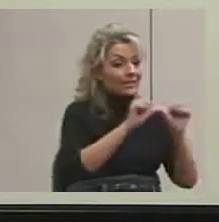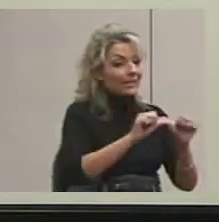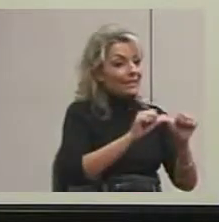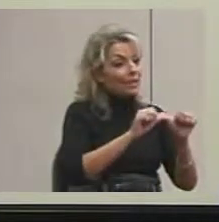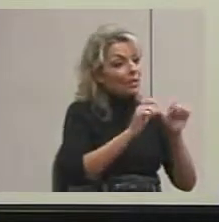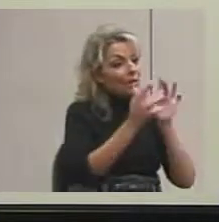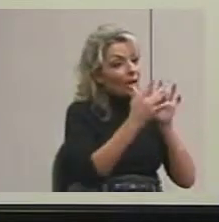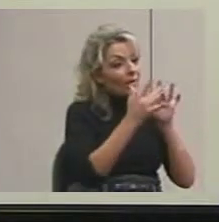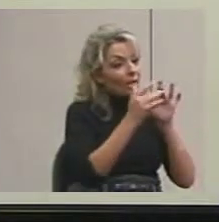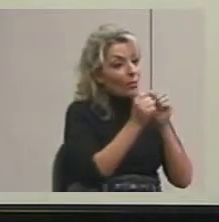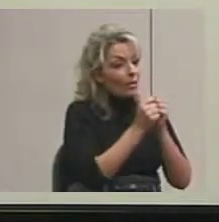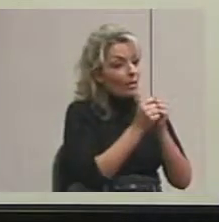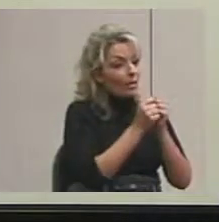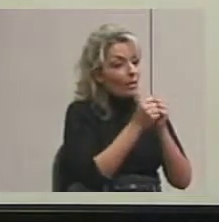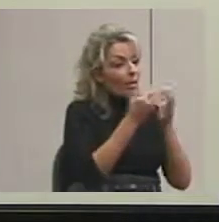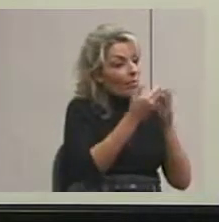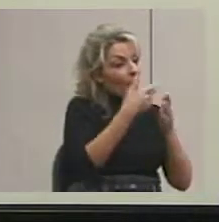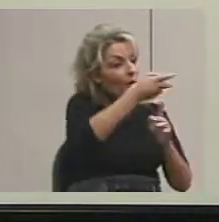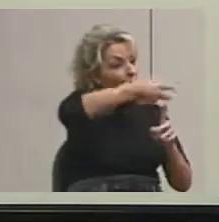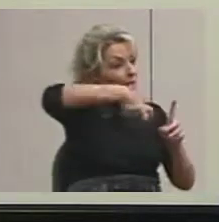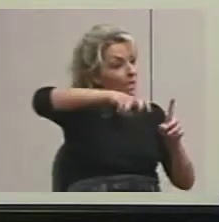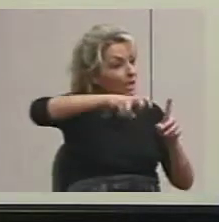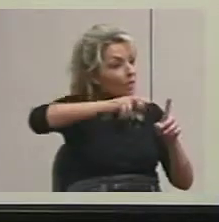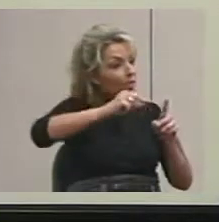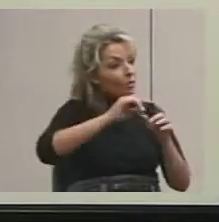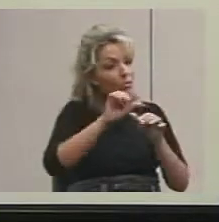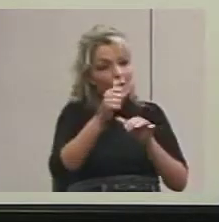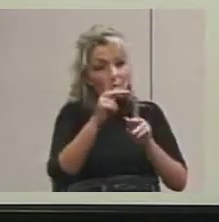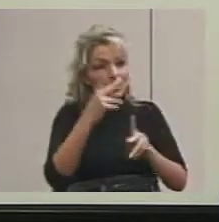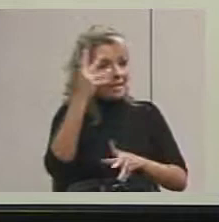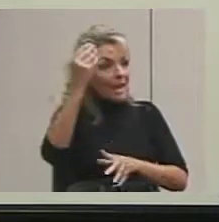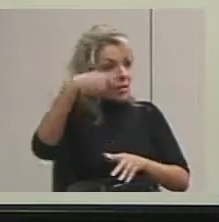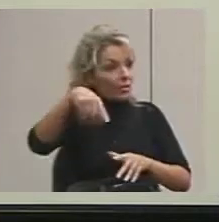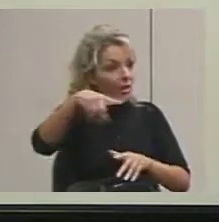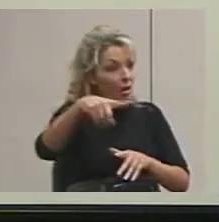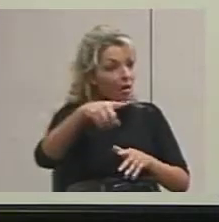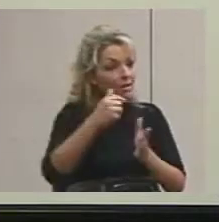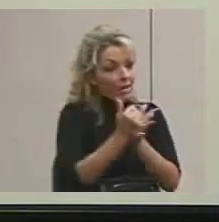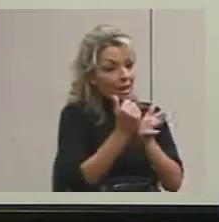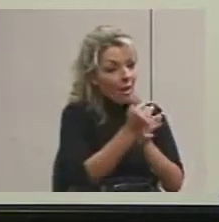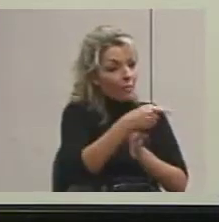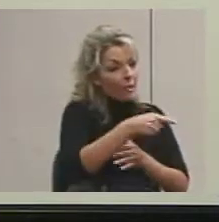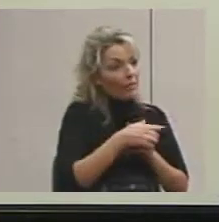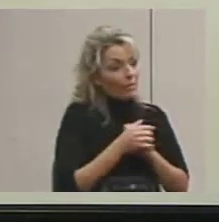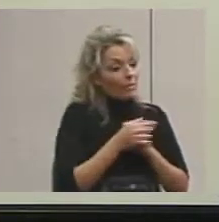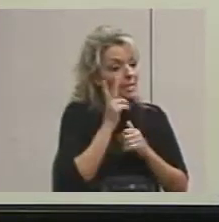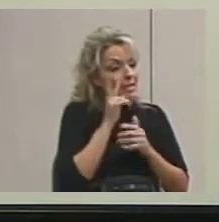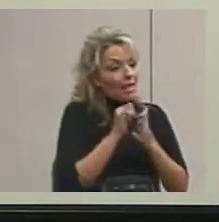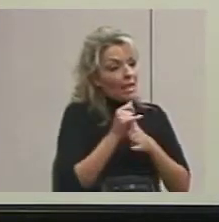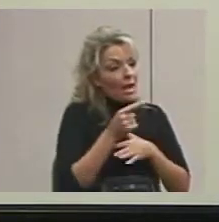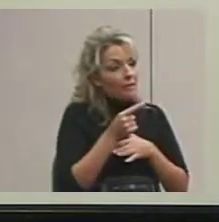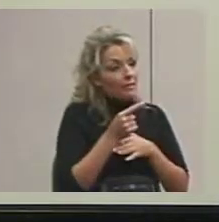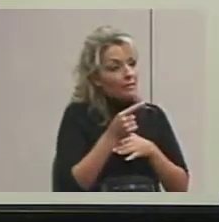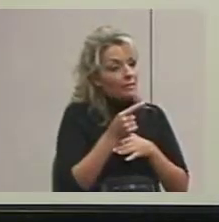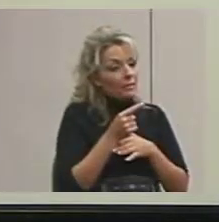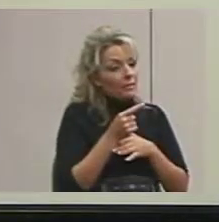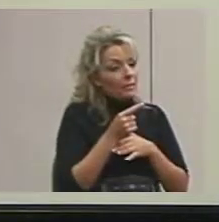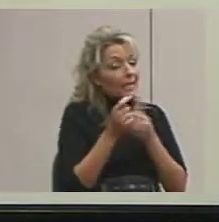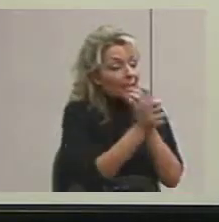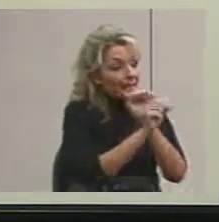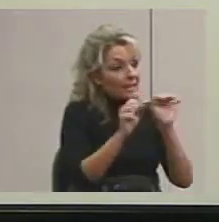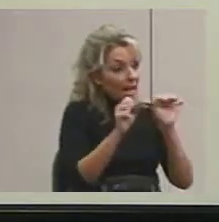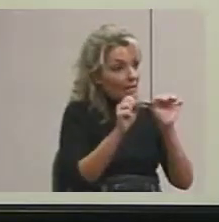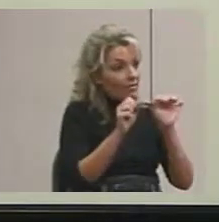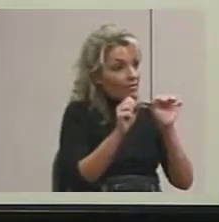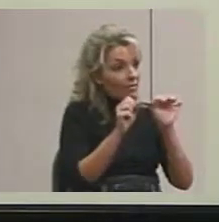before, it's a transition, so that there's somebody else out there for him, see that it is safe to